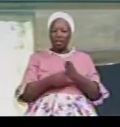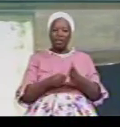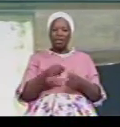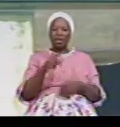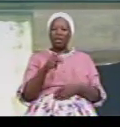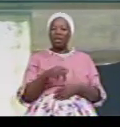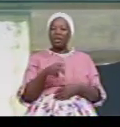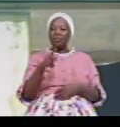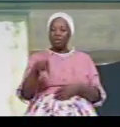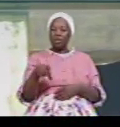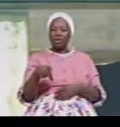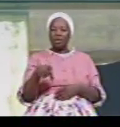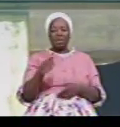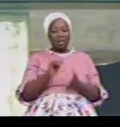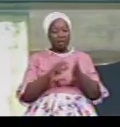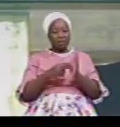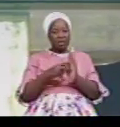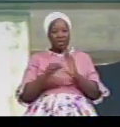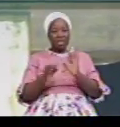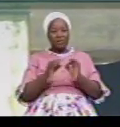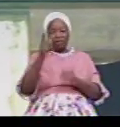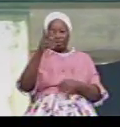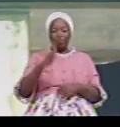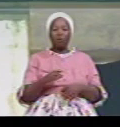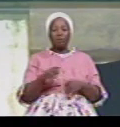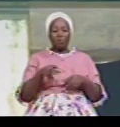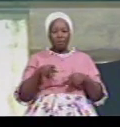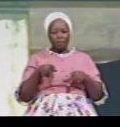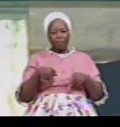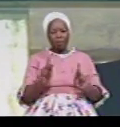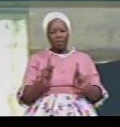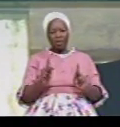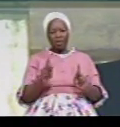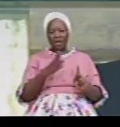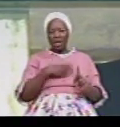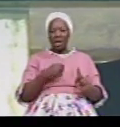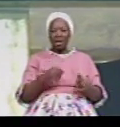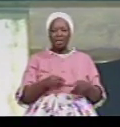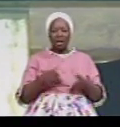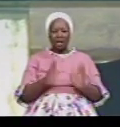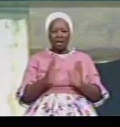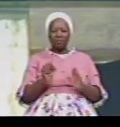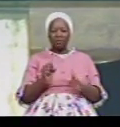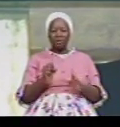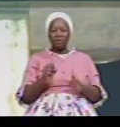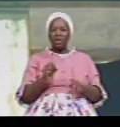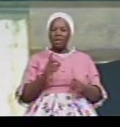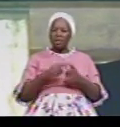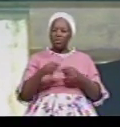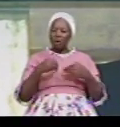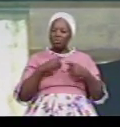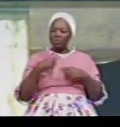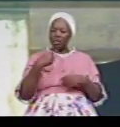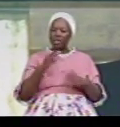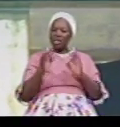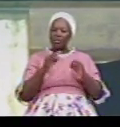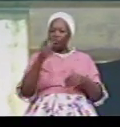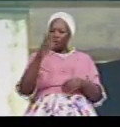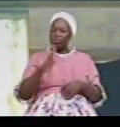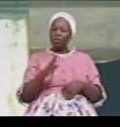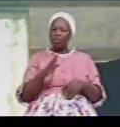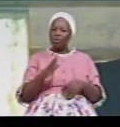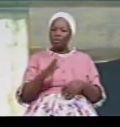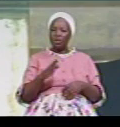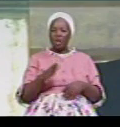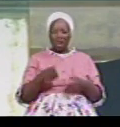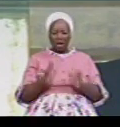say, if the Lord will, we shall live, we shall do this or that.